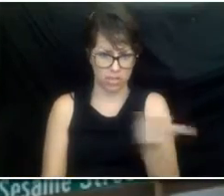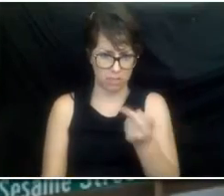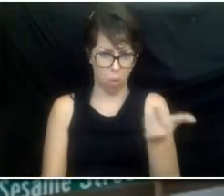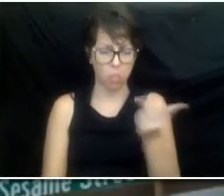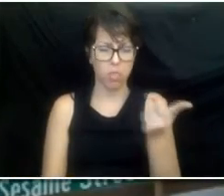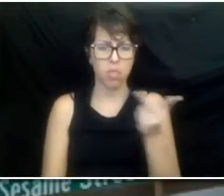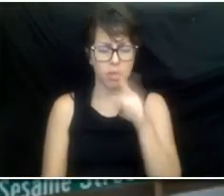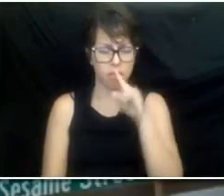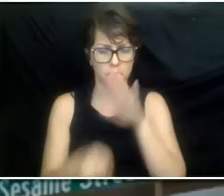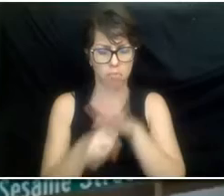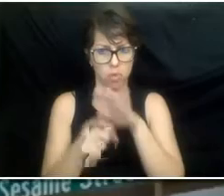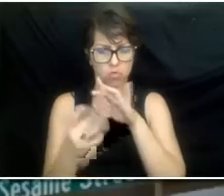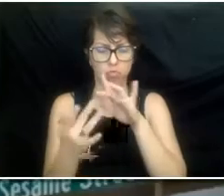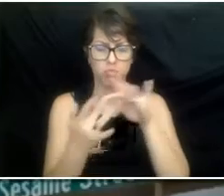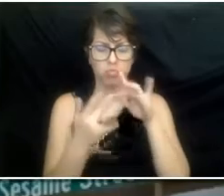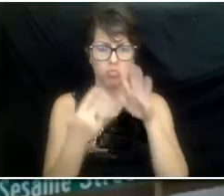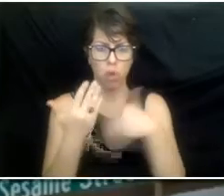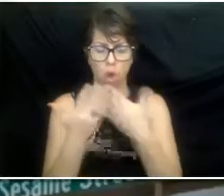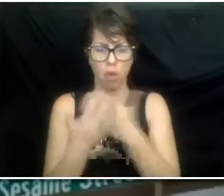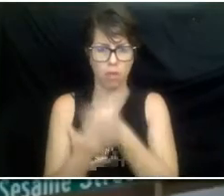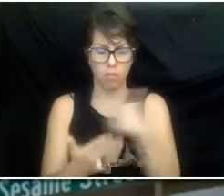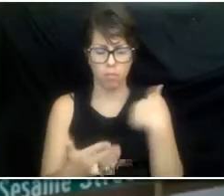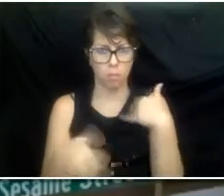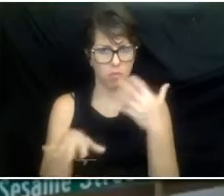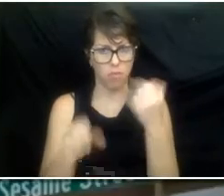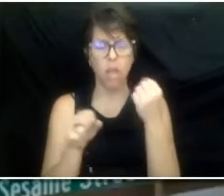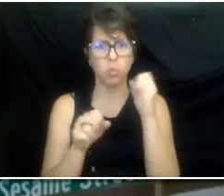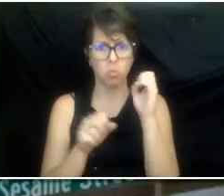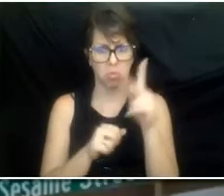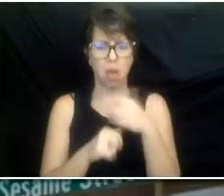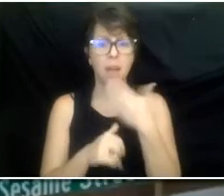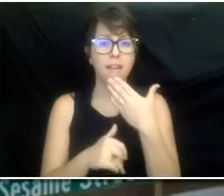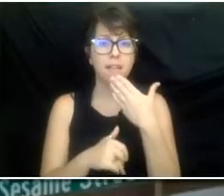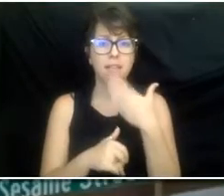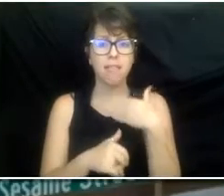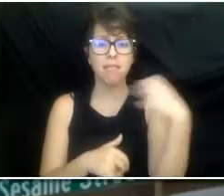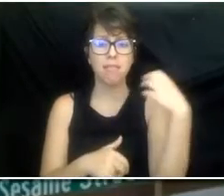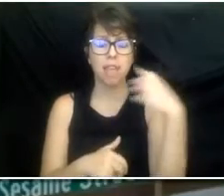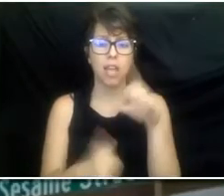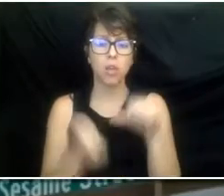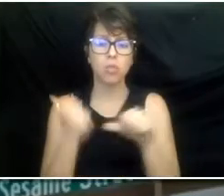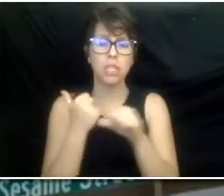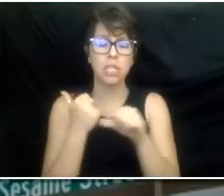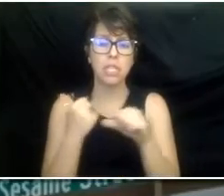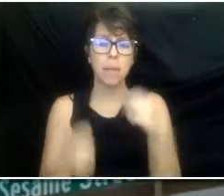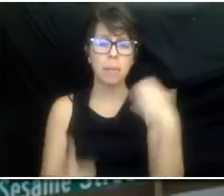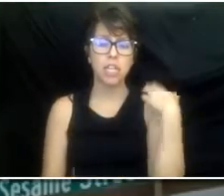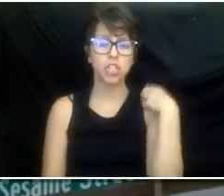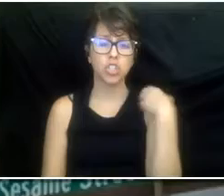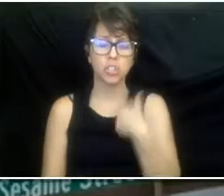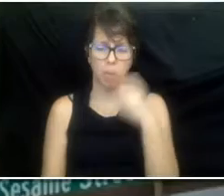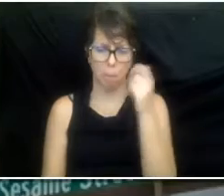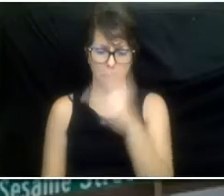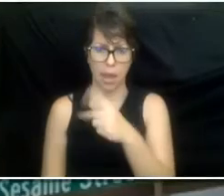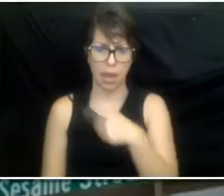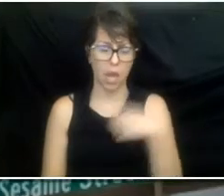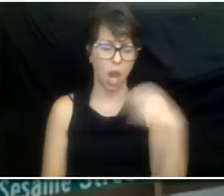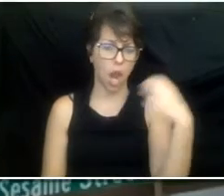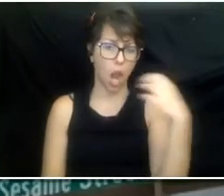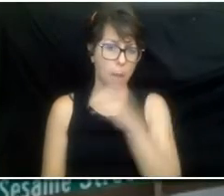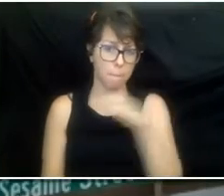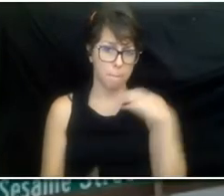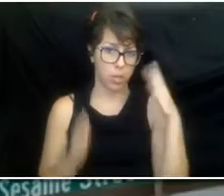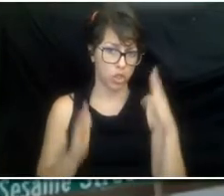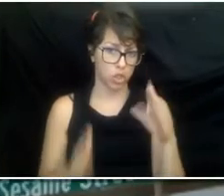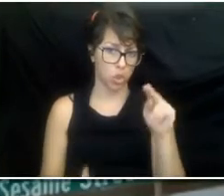leader in the city who's really picked up on the on this issue I appreciate you're agreeing to have a hearing on this that's a